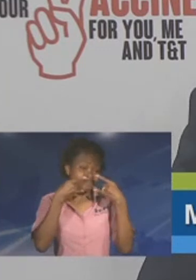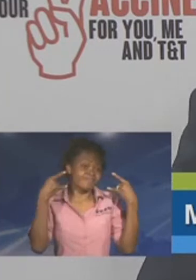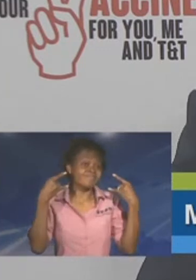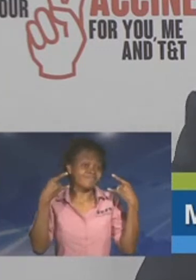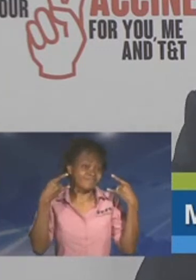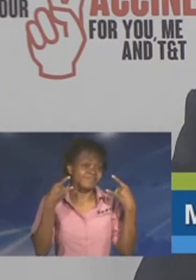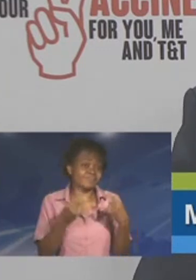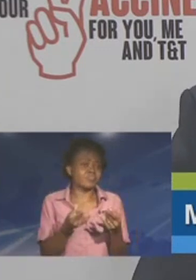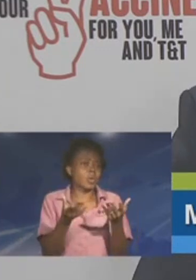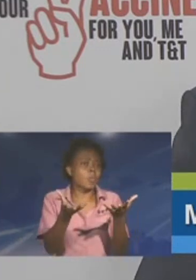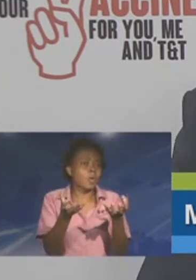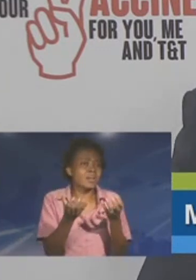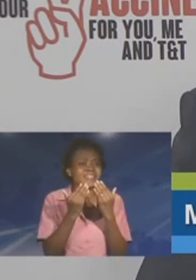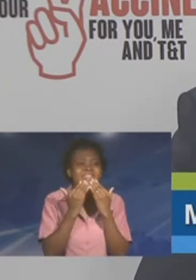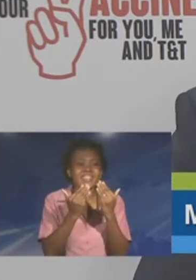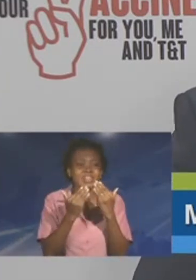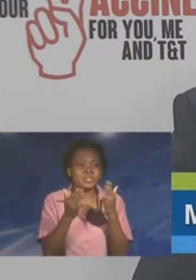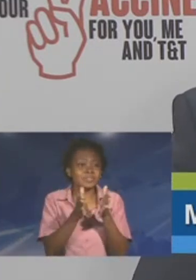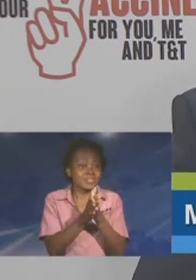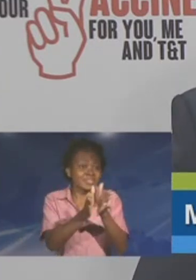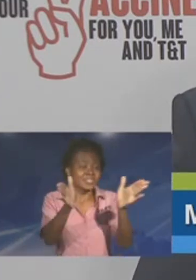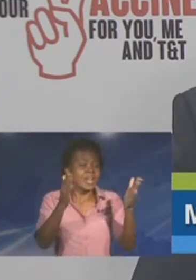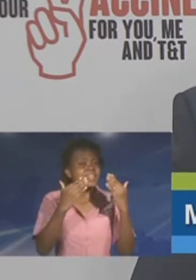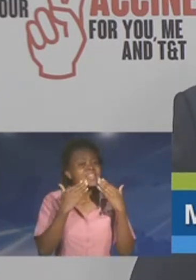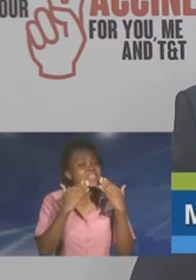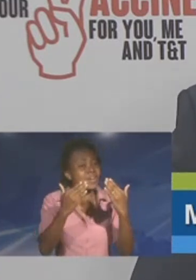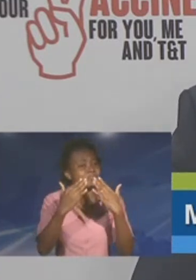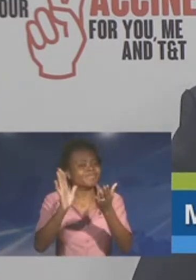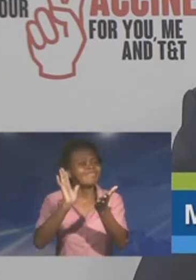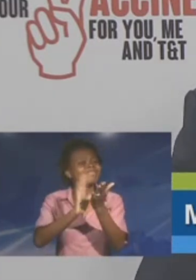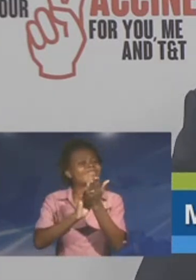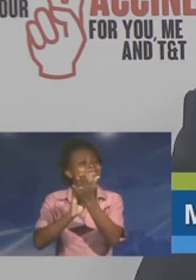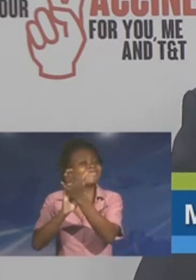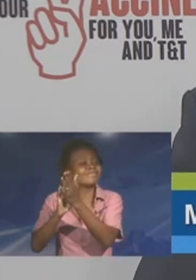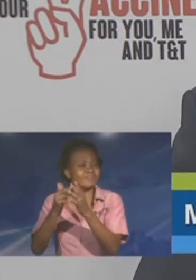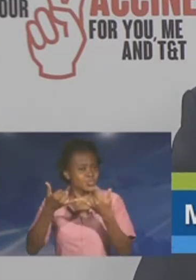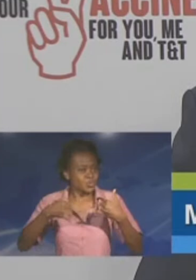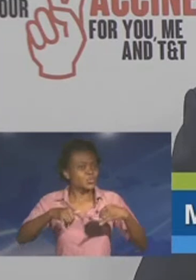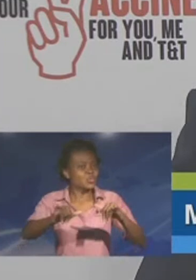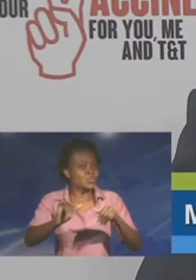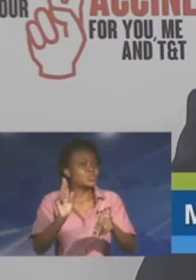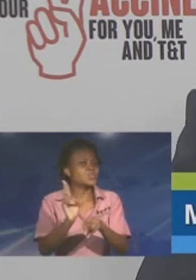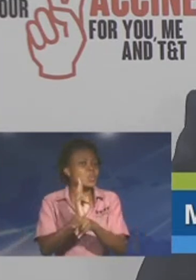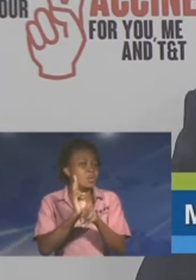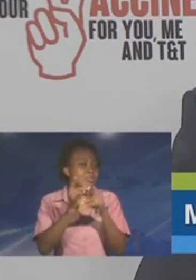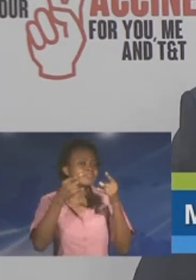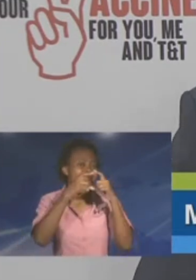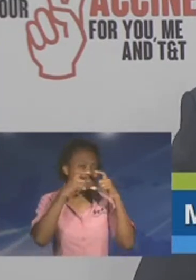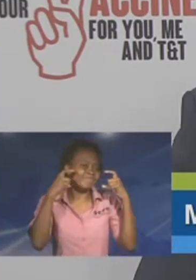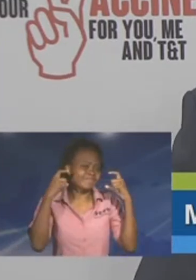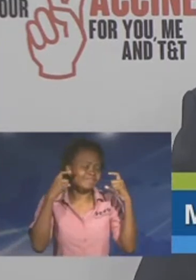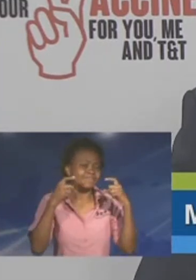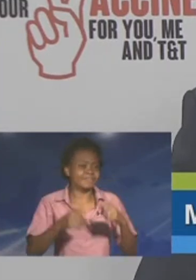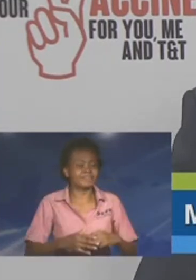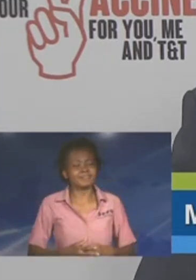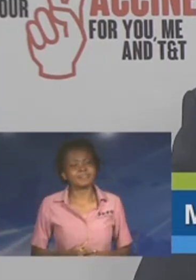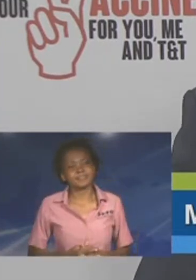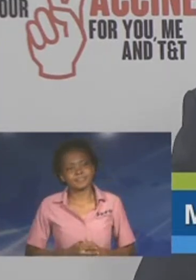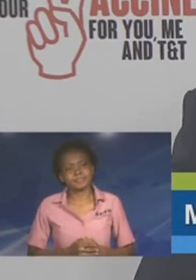population and thank them. It seems that the vast majority, as we always said,